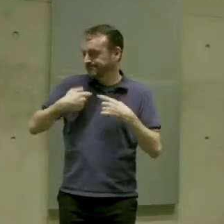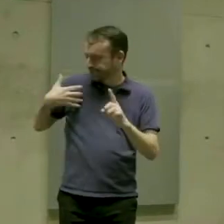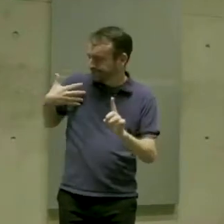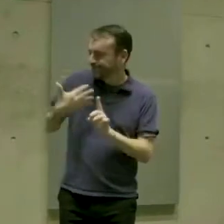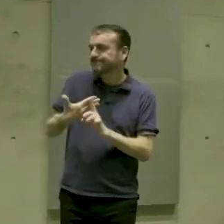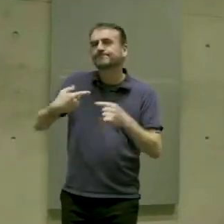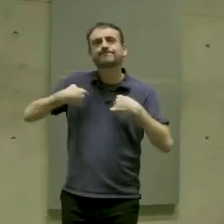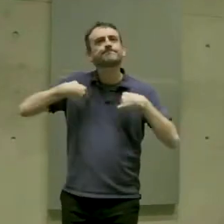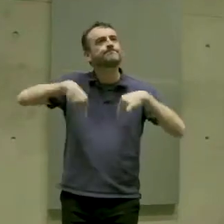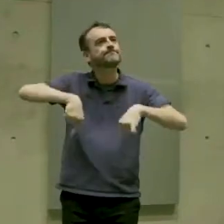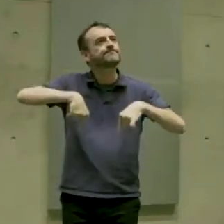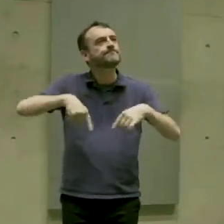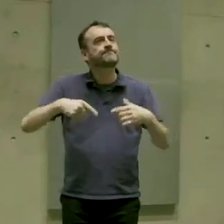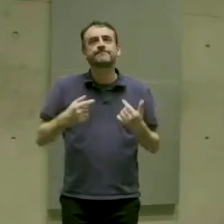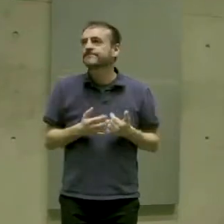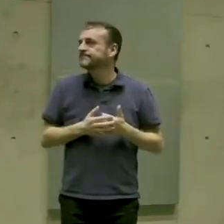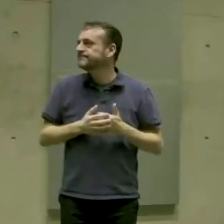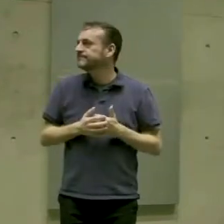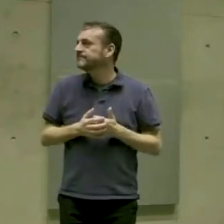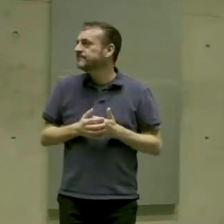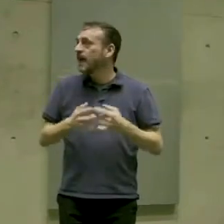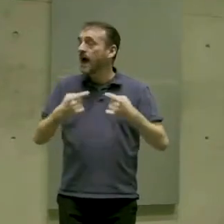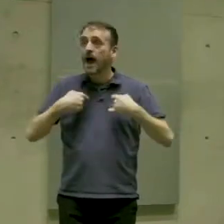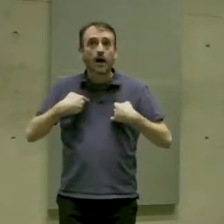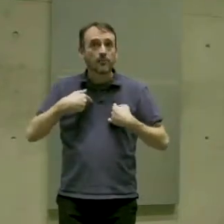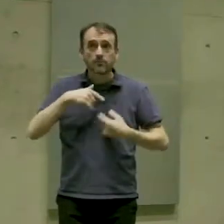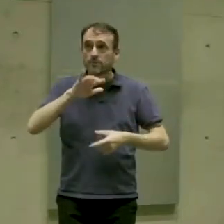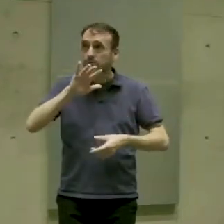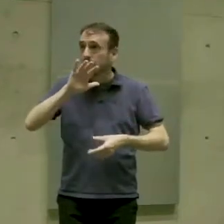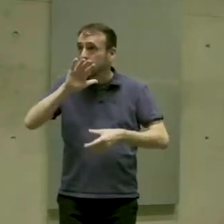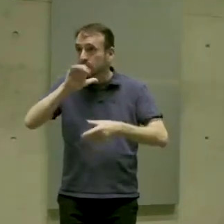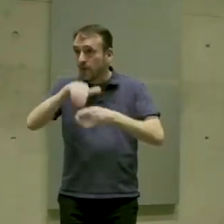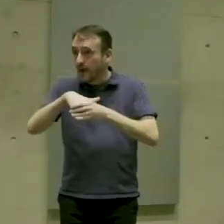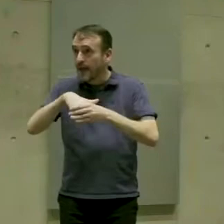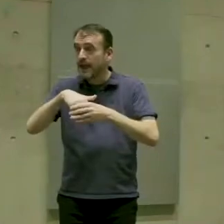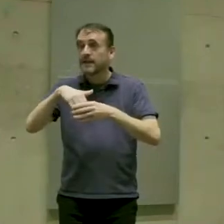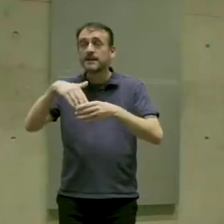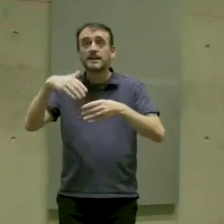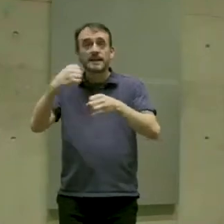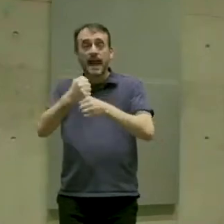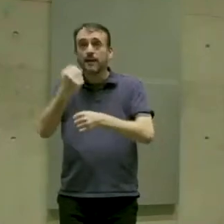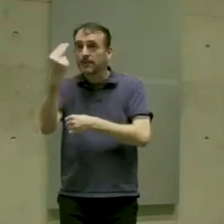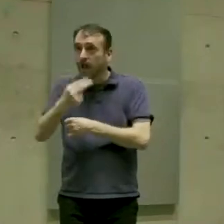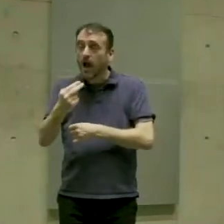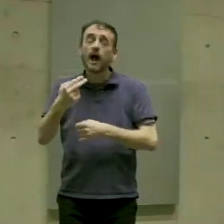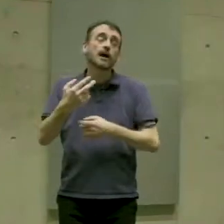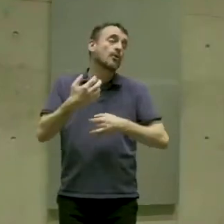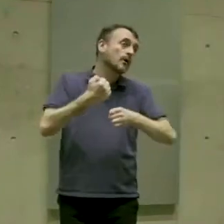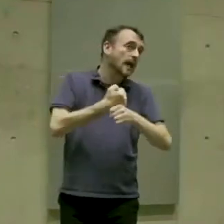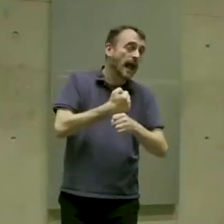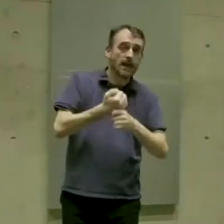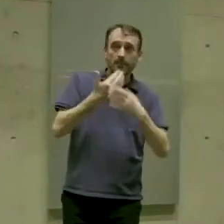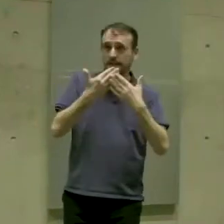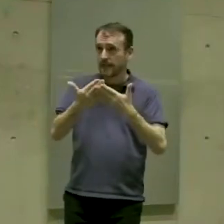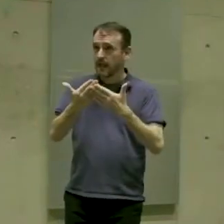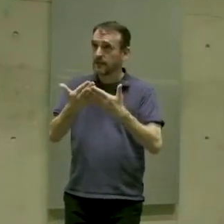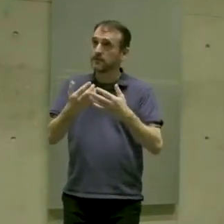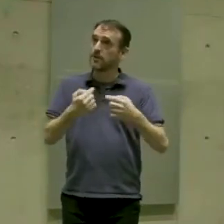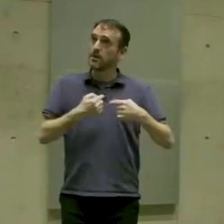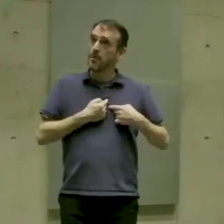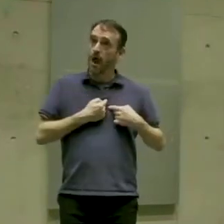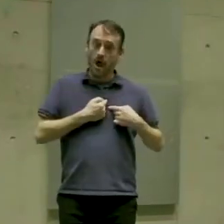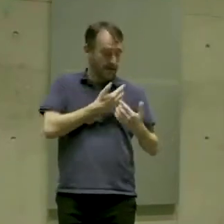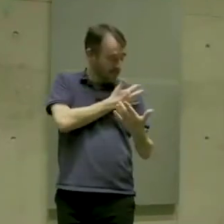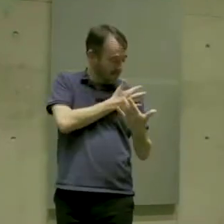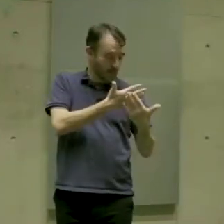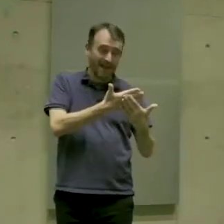that I'm not from game design or coding or computer science or game studies, any of that. I'm from a background in English